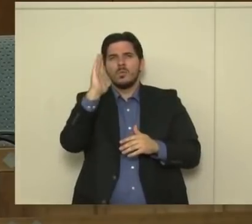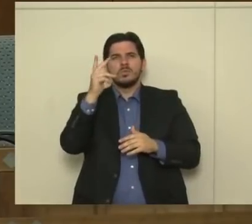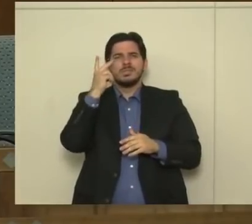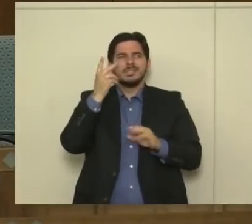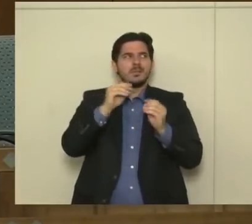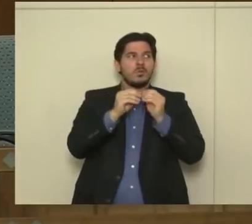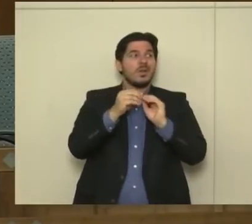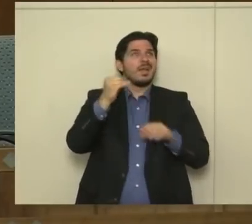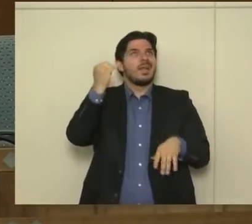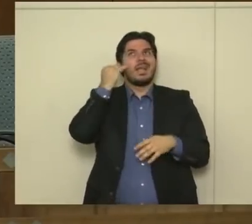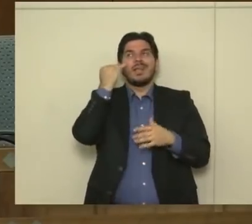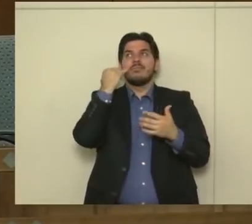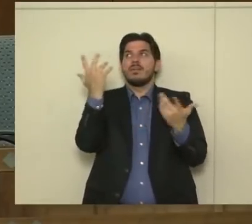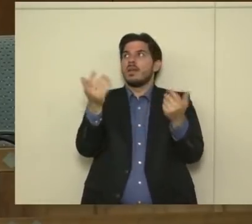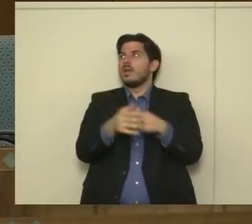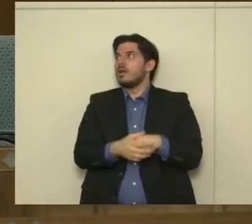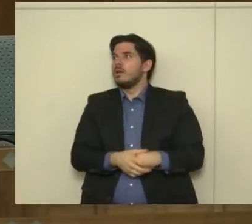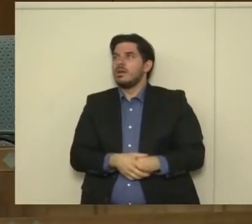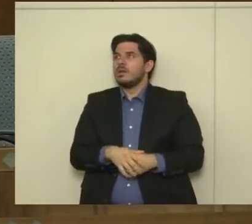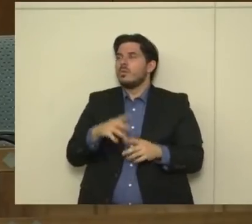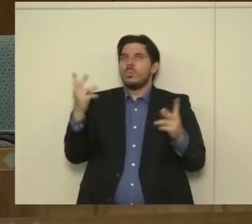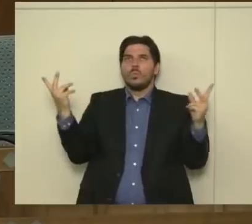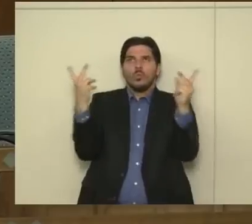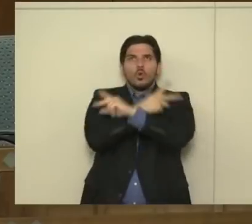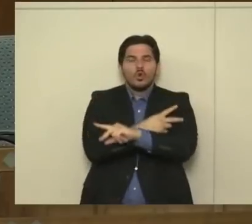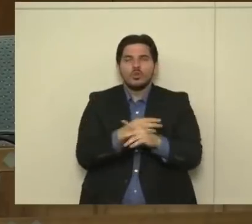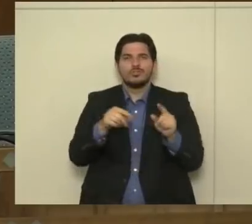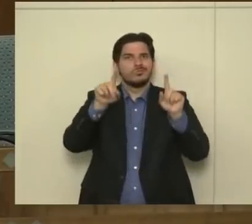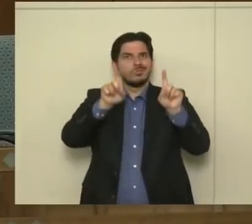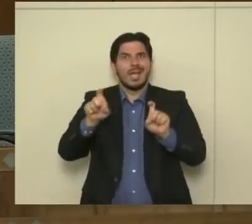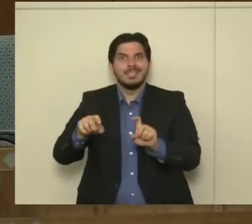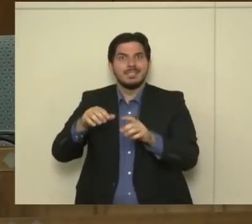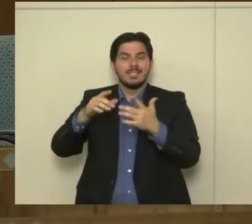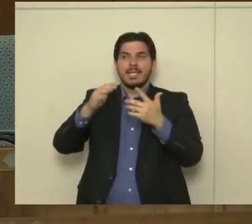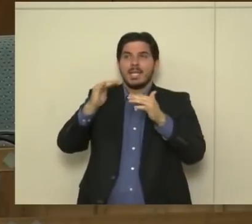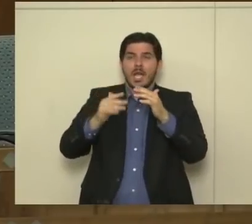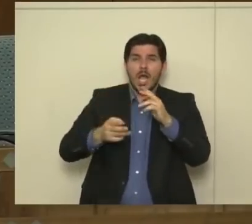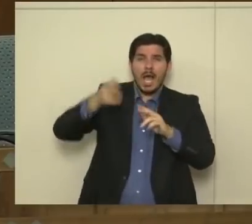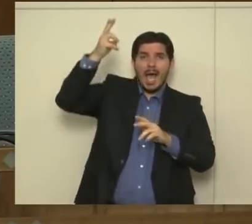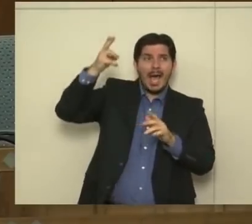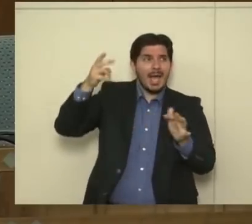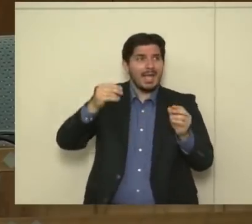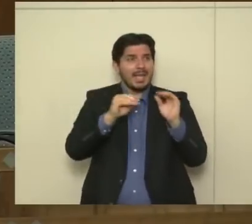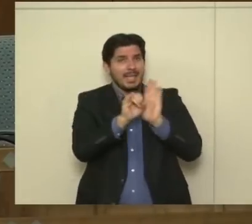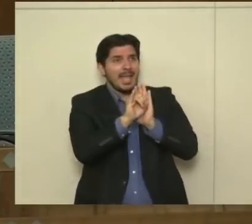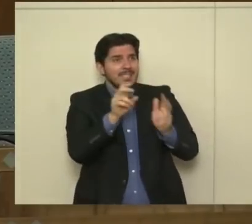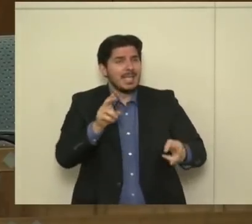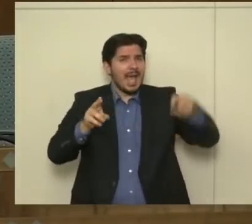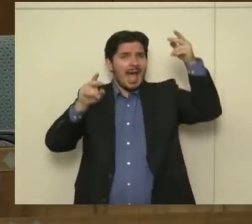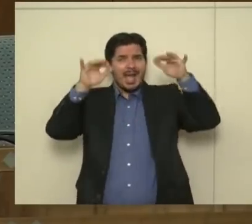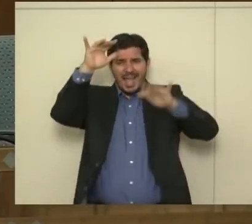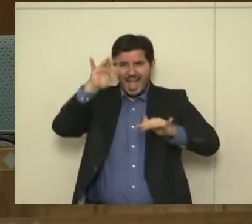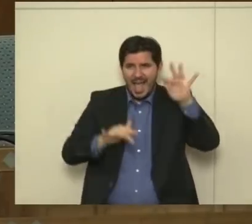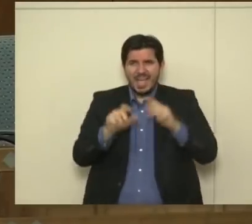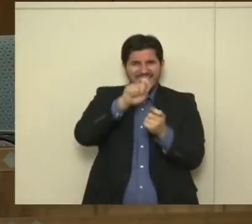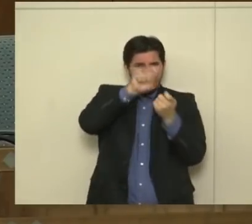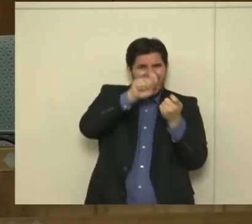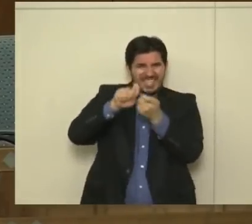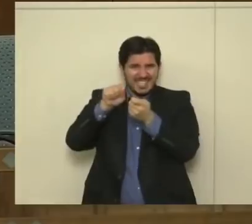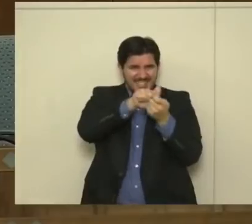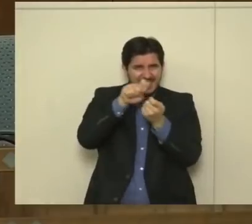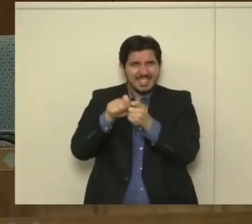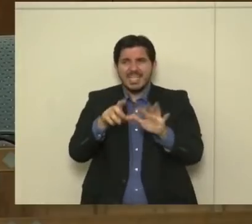this bad or the testing, positivity is that high or the cases are that high, I don't think that's going to be as relevant. I